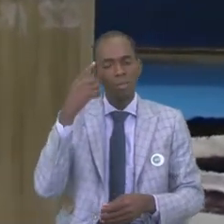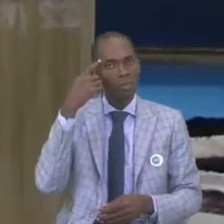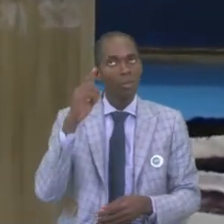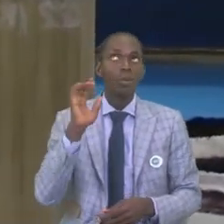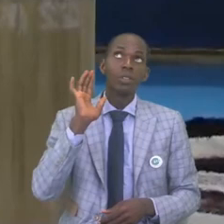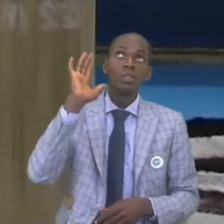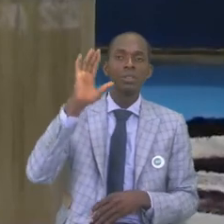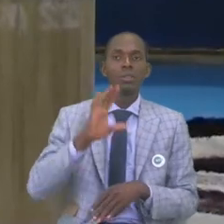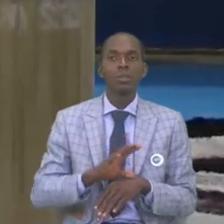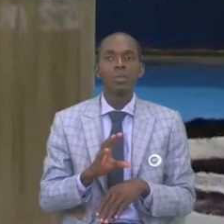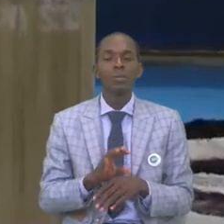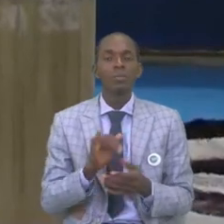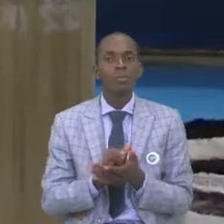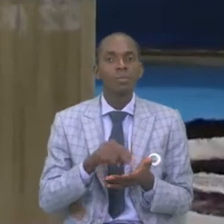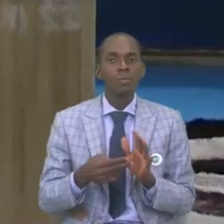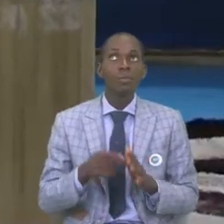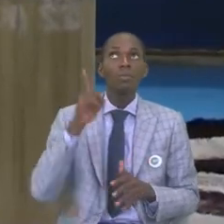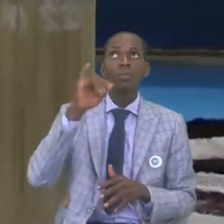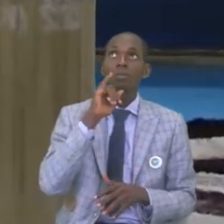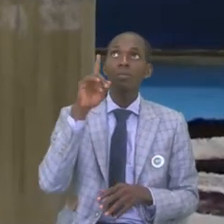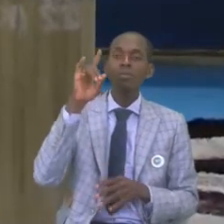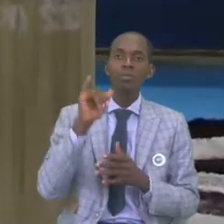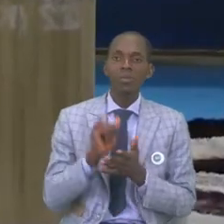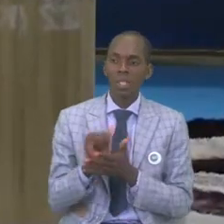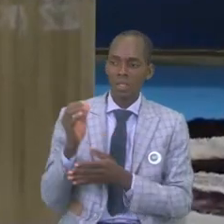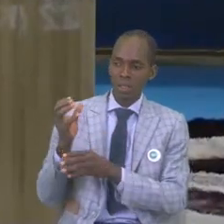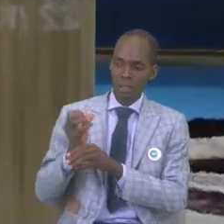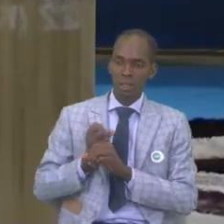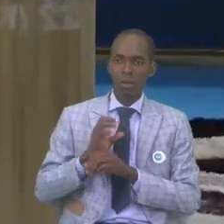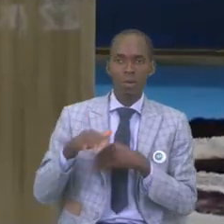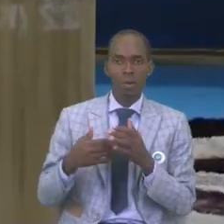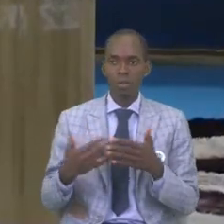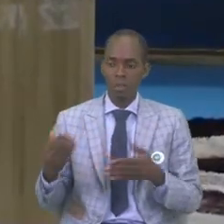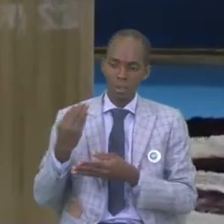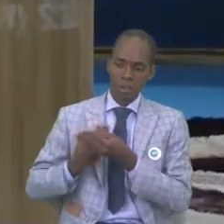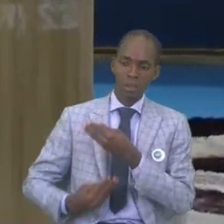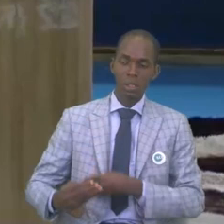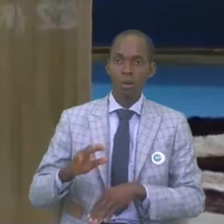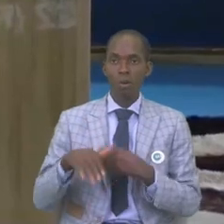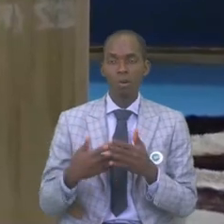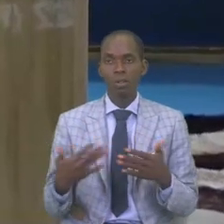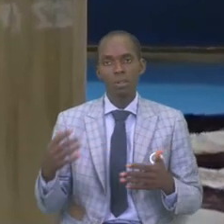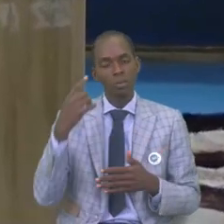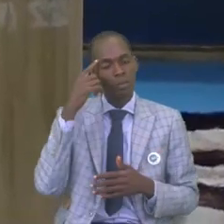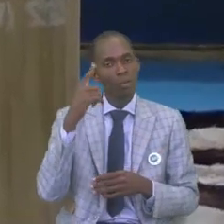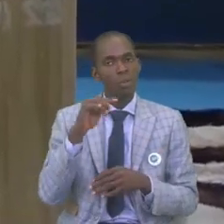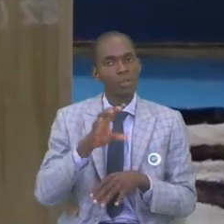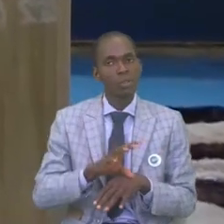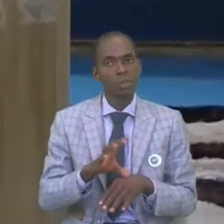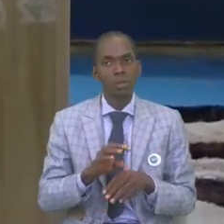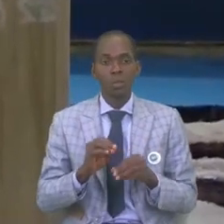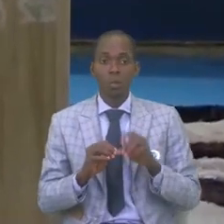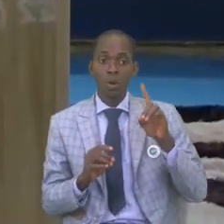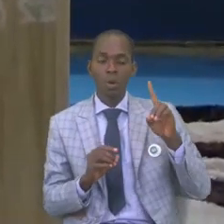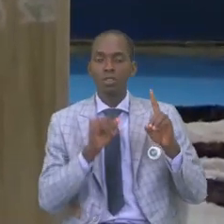That means the one that inherits all things and inherits all things for the church. One,